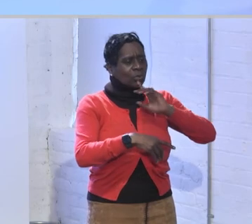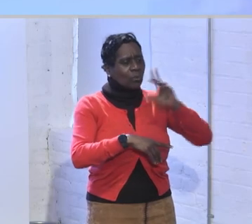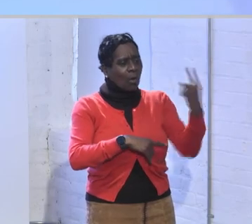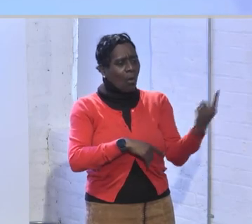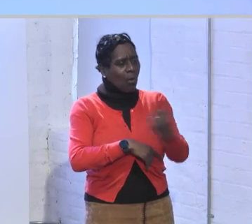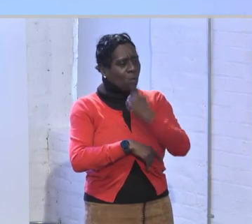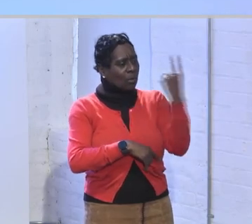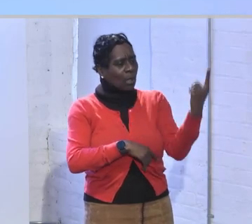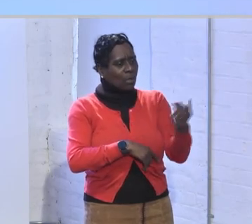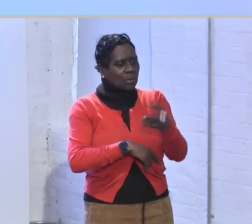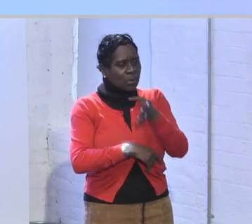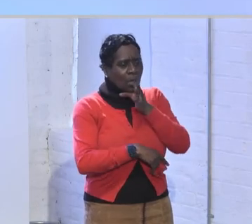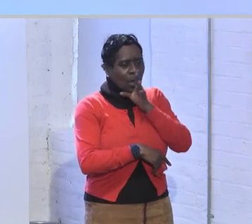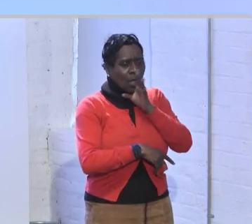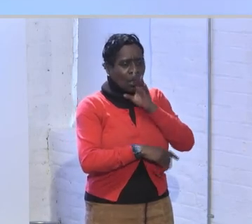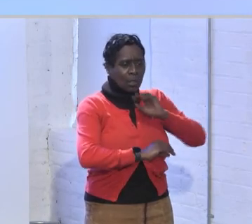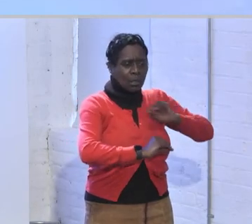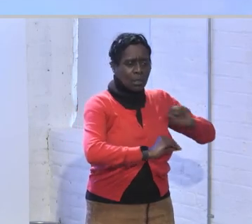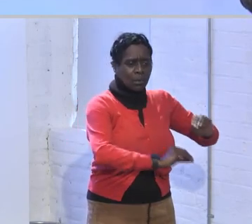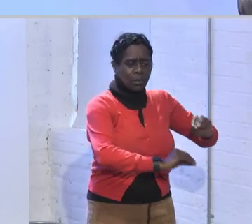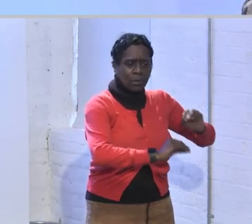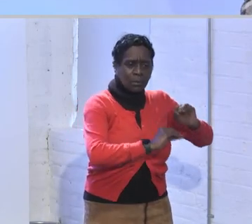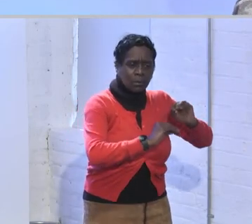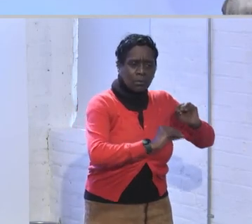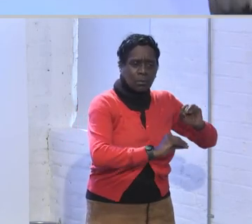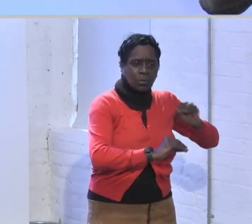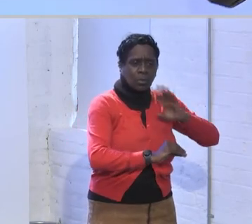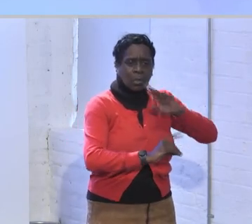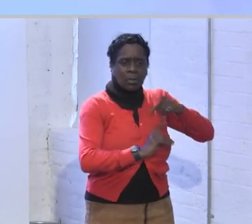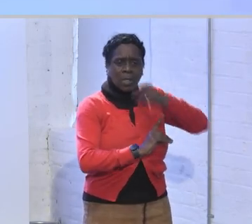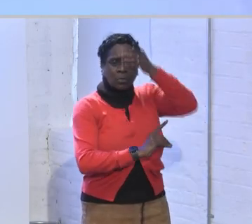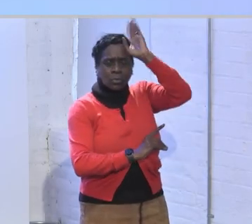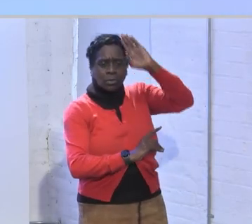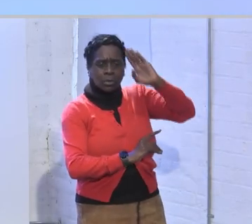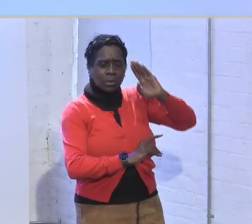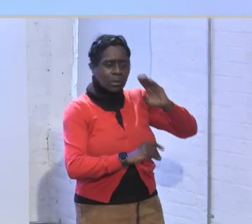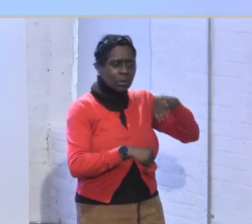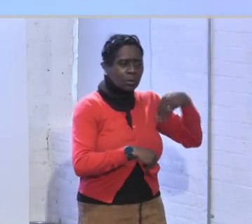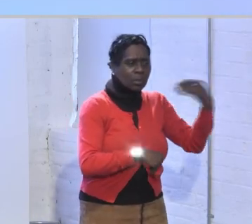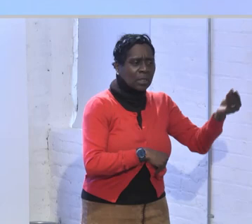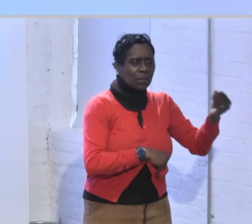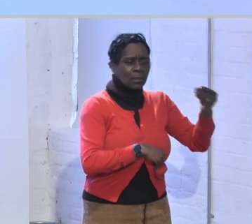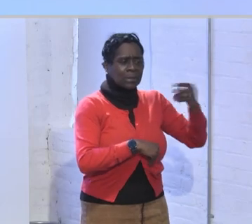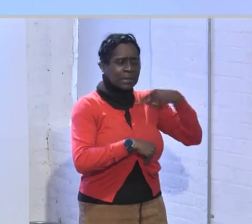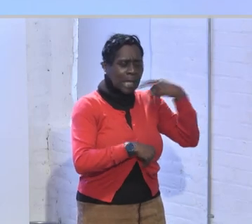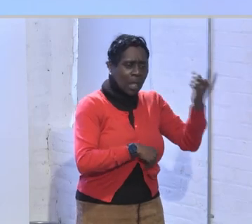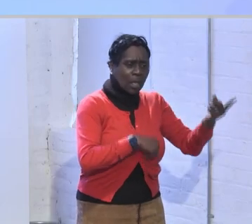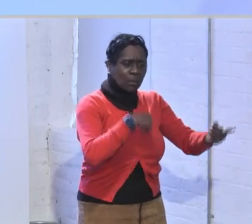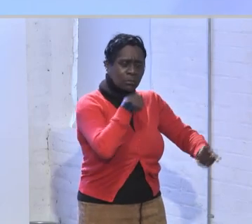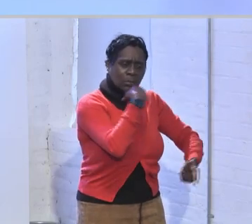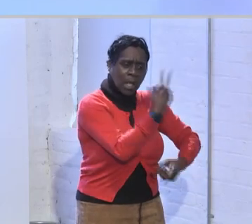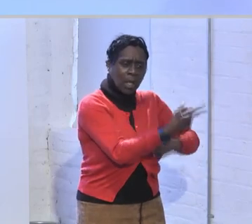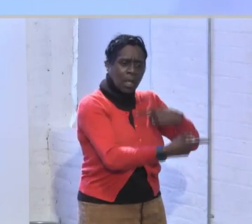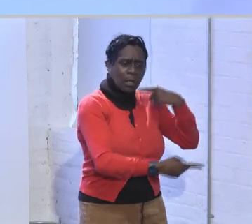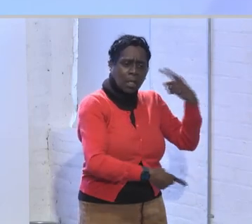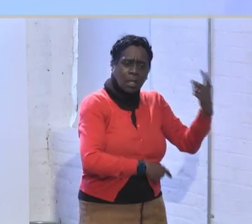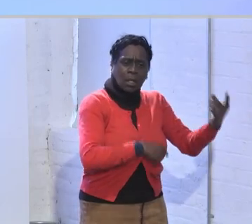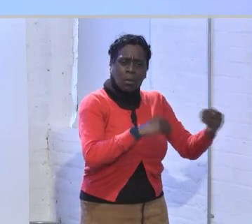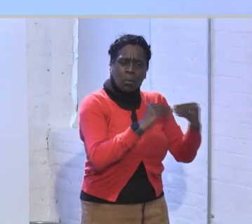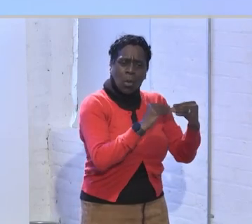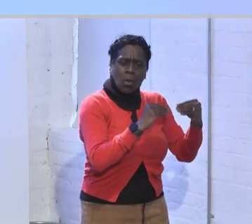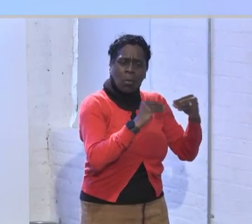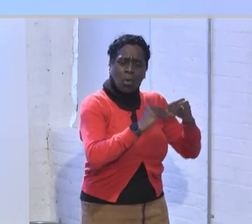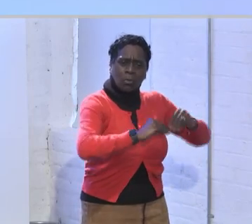and his judgments, but we talk about he's good and we engender that love. And so it goes